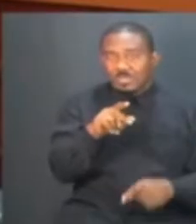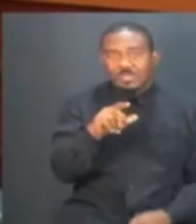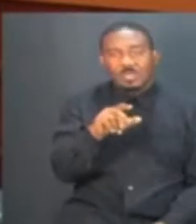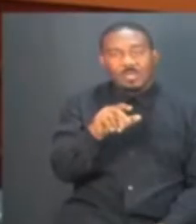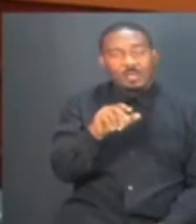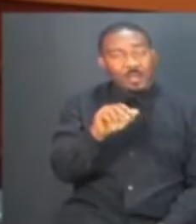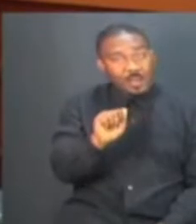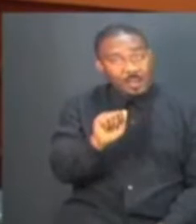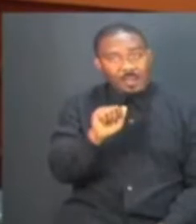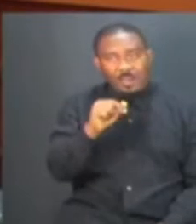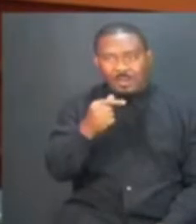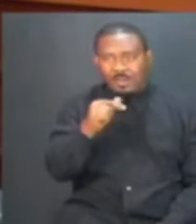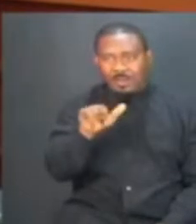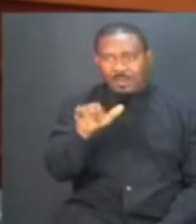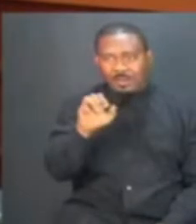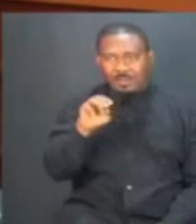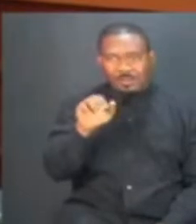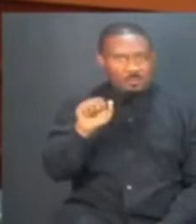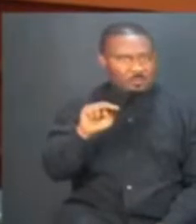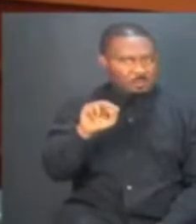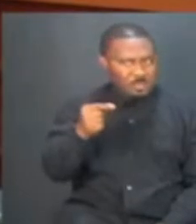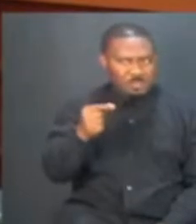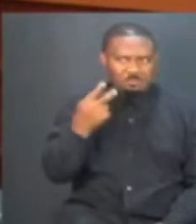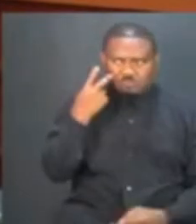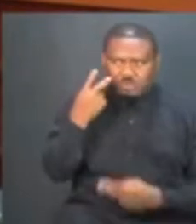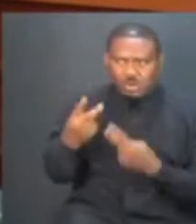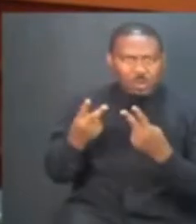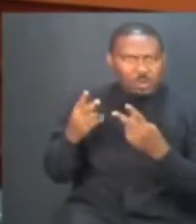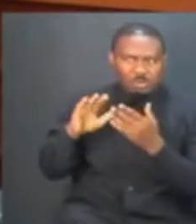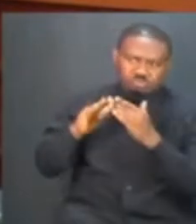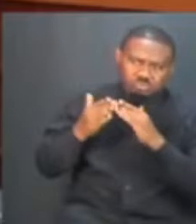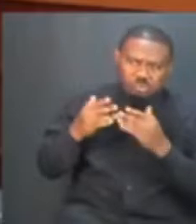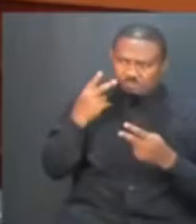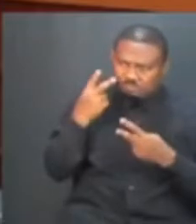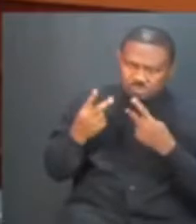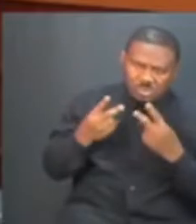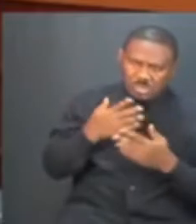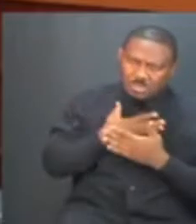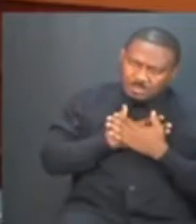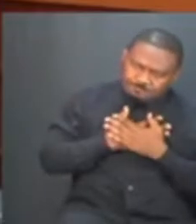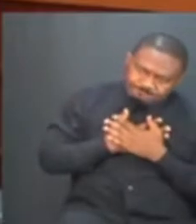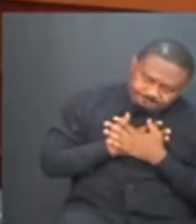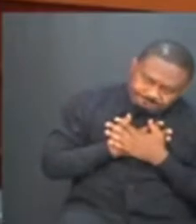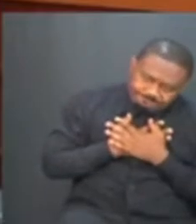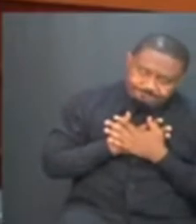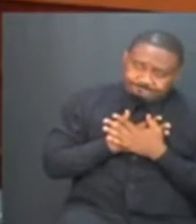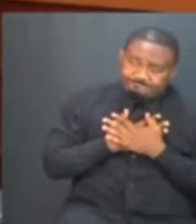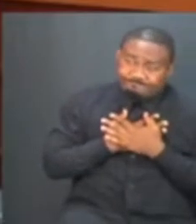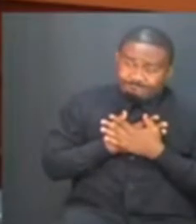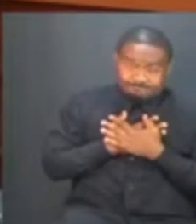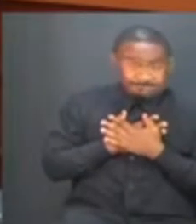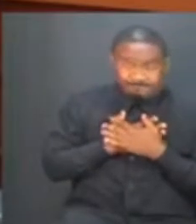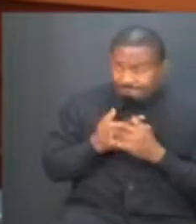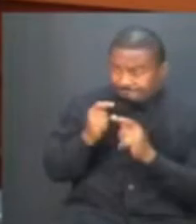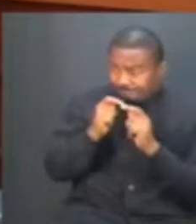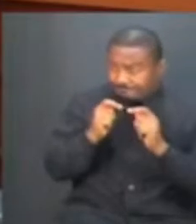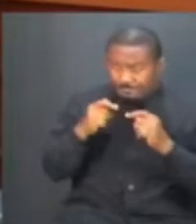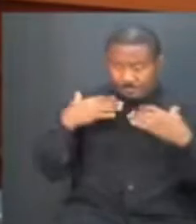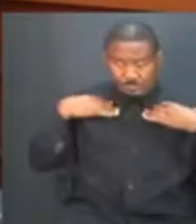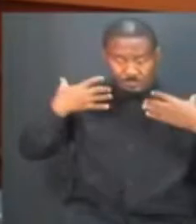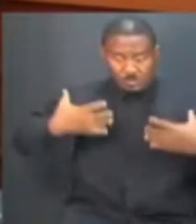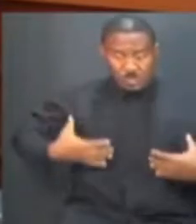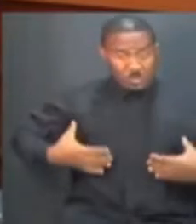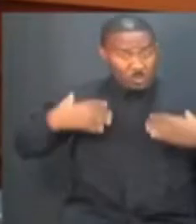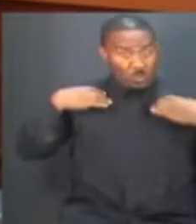Opoku-Agyeman, has also visited the community to express her condolences and also donated life jackets and other